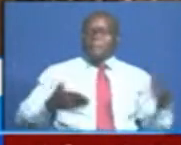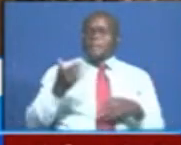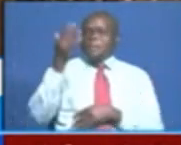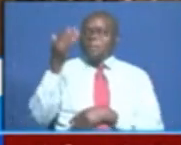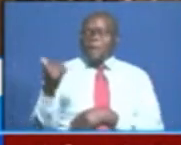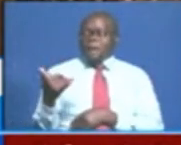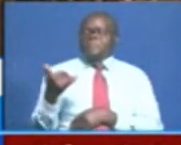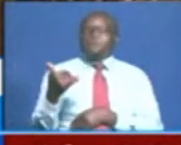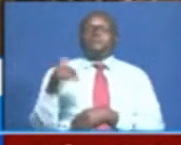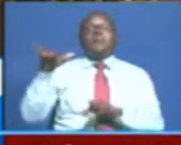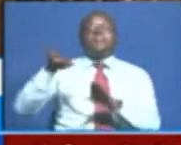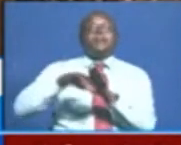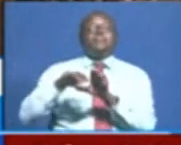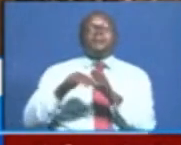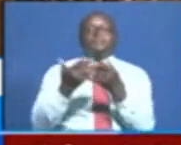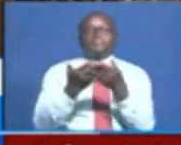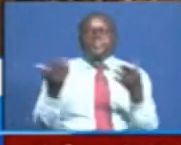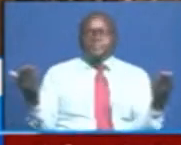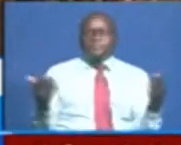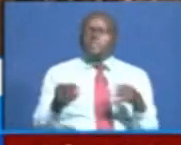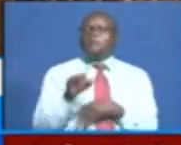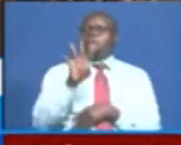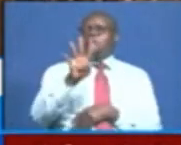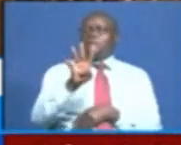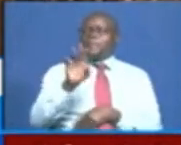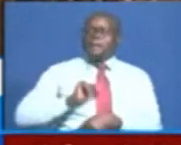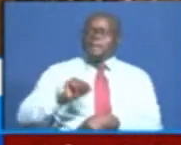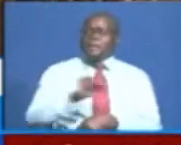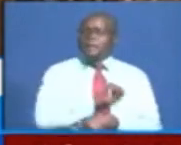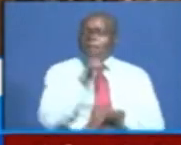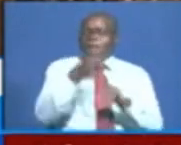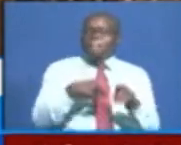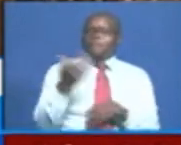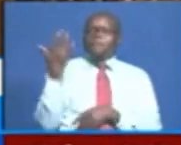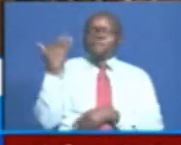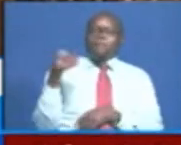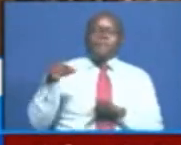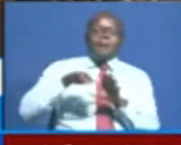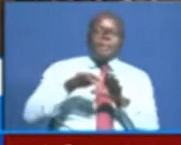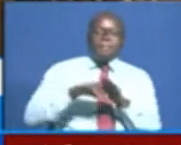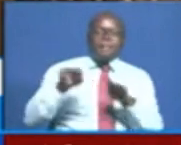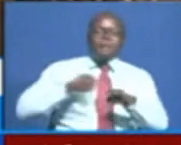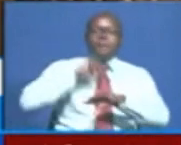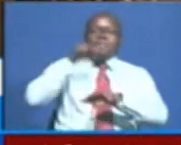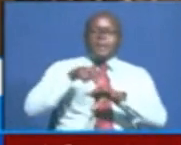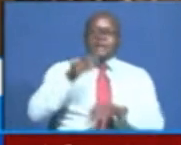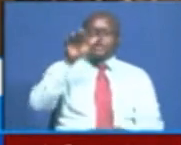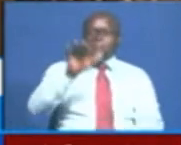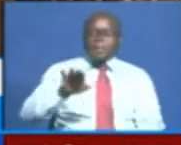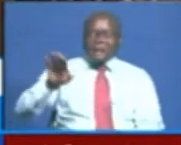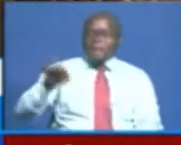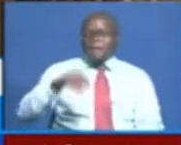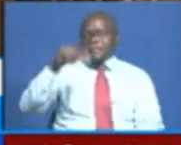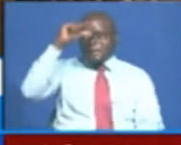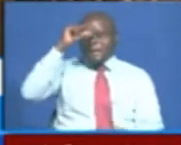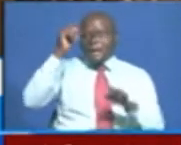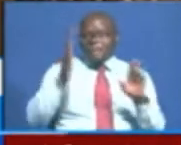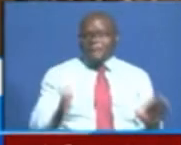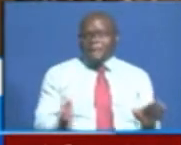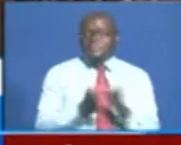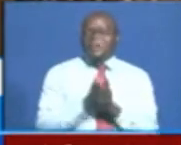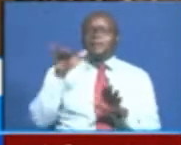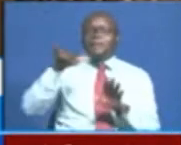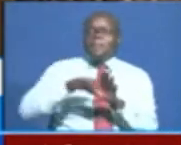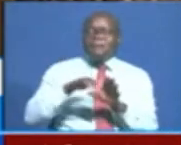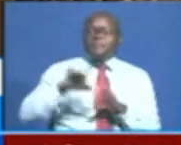of membership of the 4th Senate drawn from former members of the National Assembly, governors, and members of the